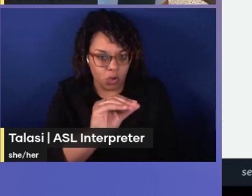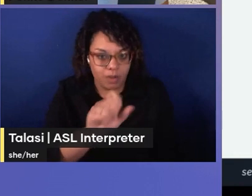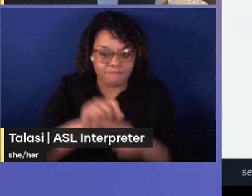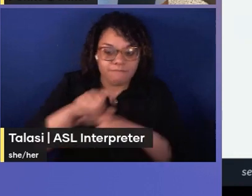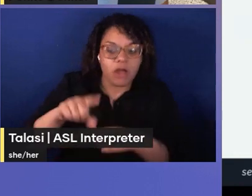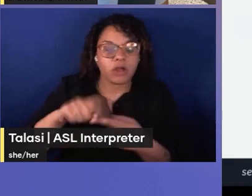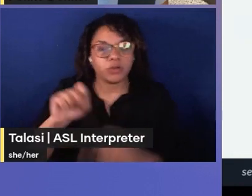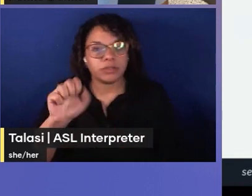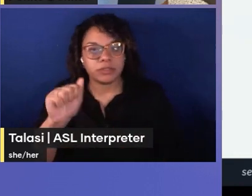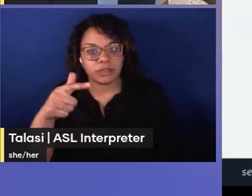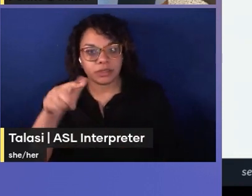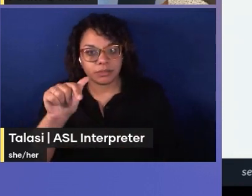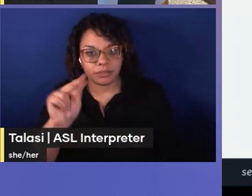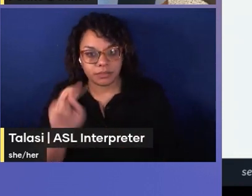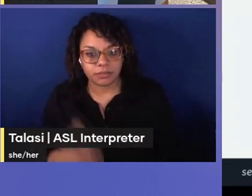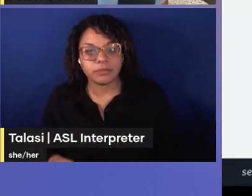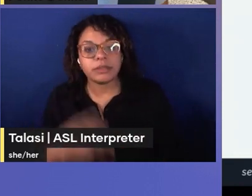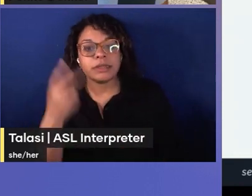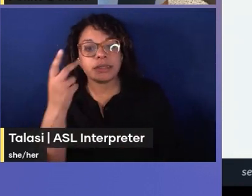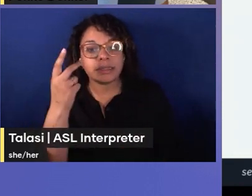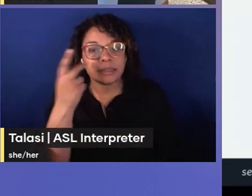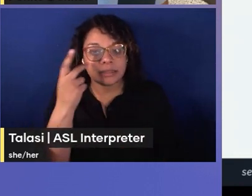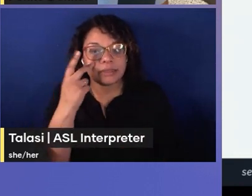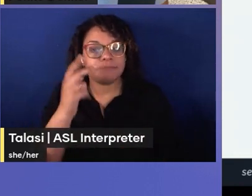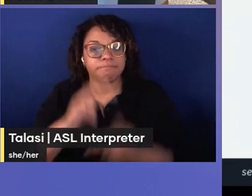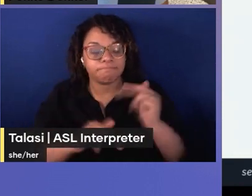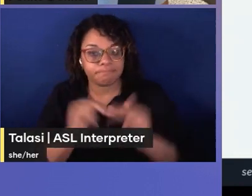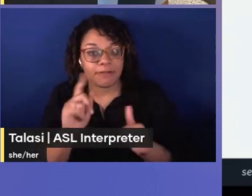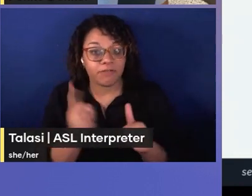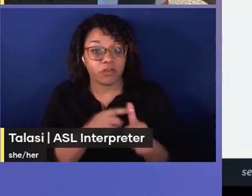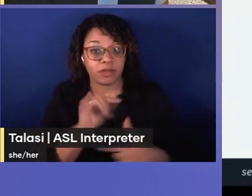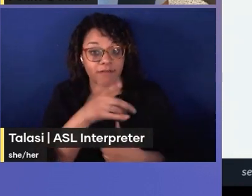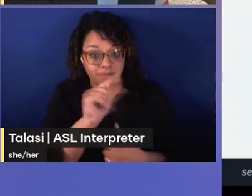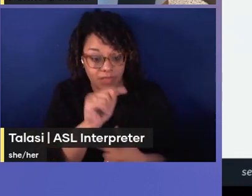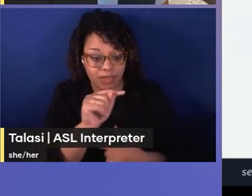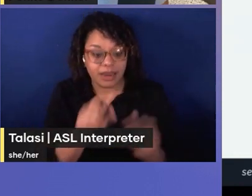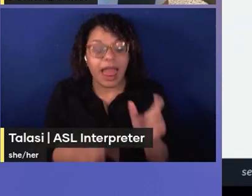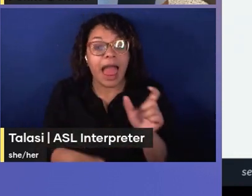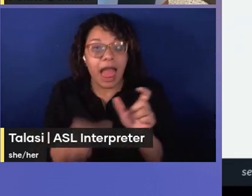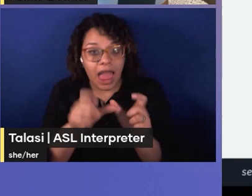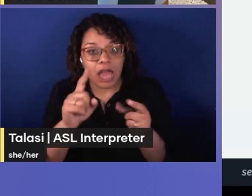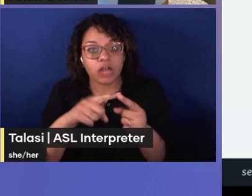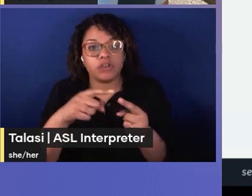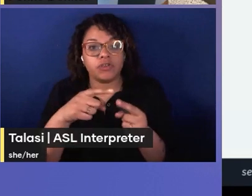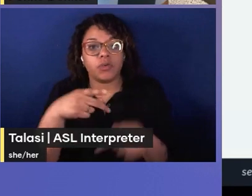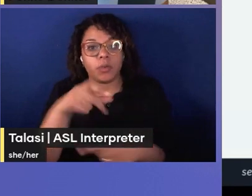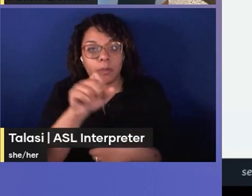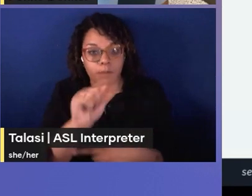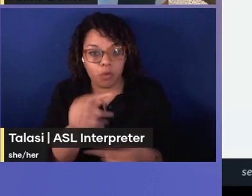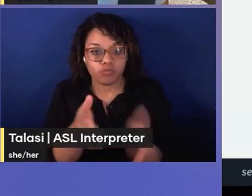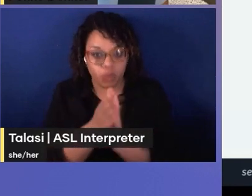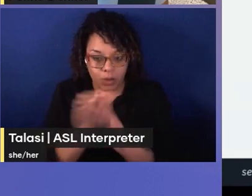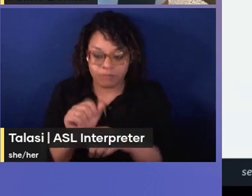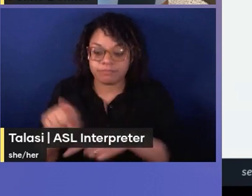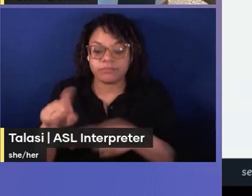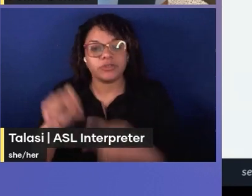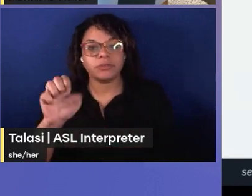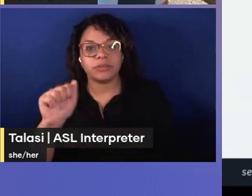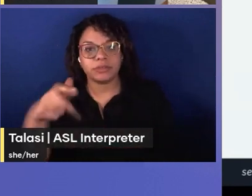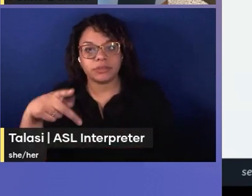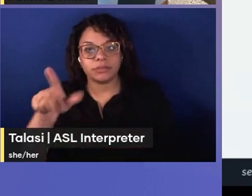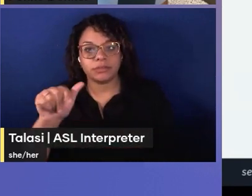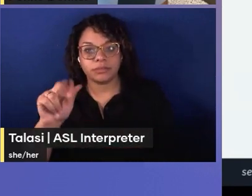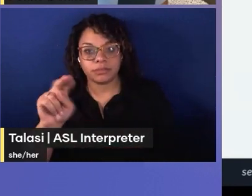can see that we construct first a flight, and then add that to the post request and fire that off to Seaplane. Above this code,